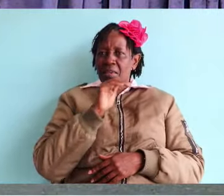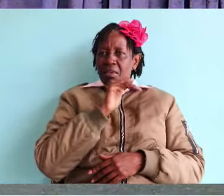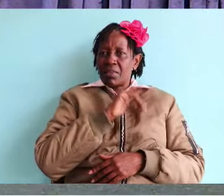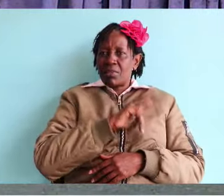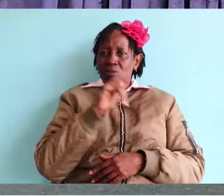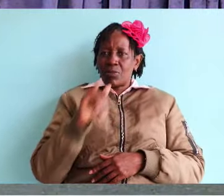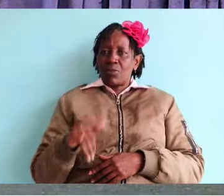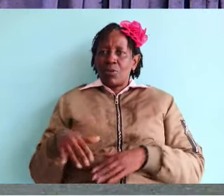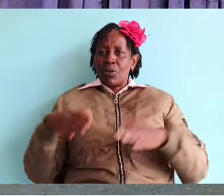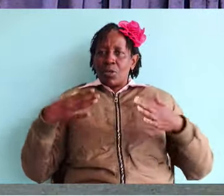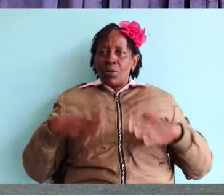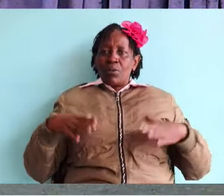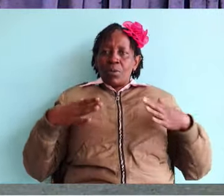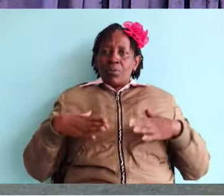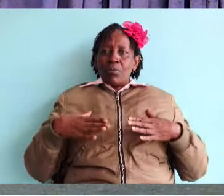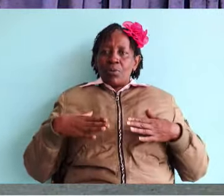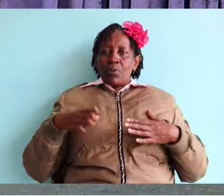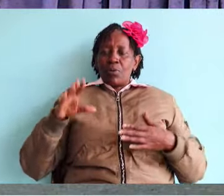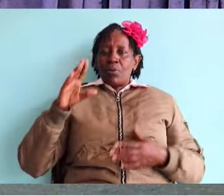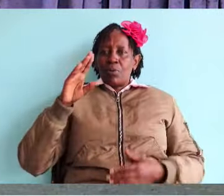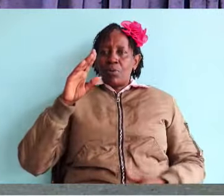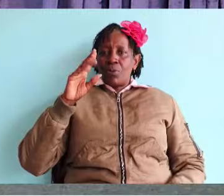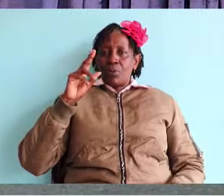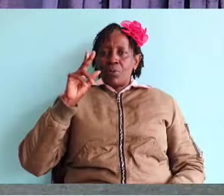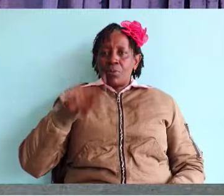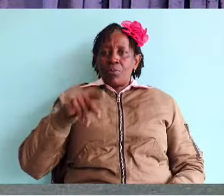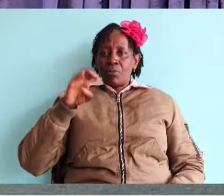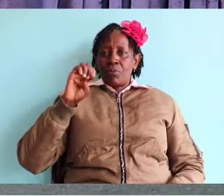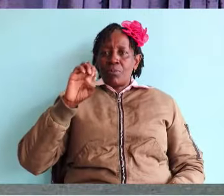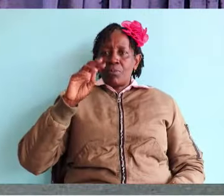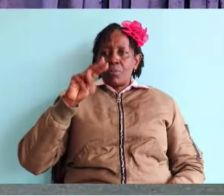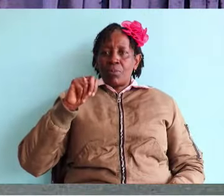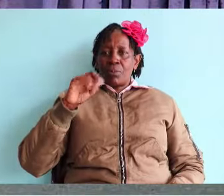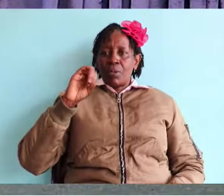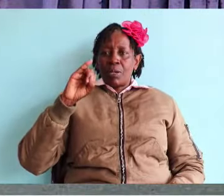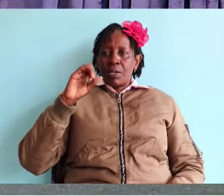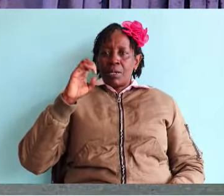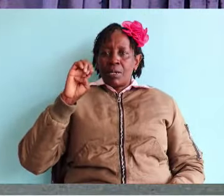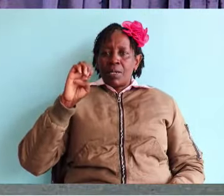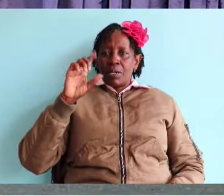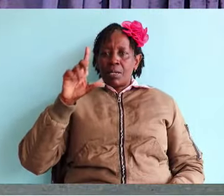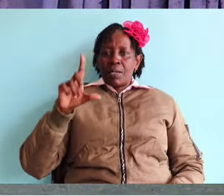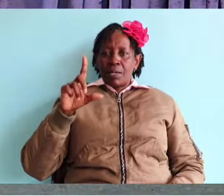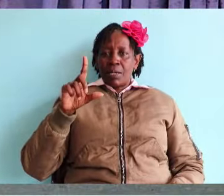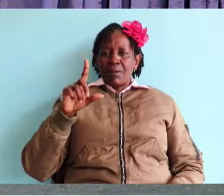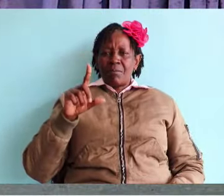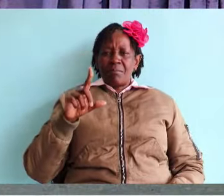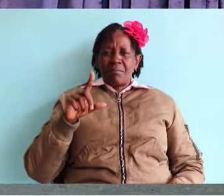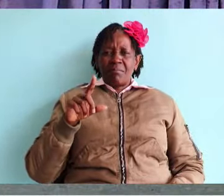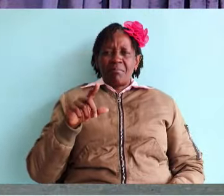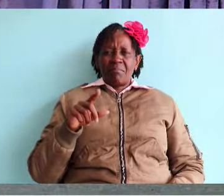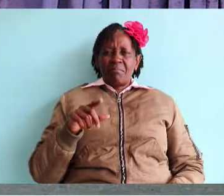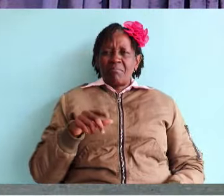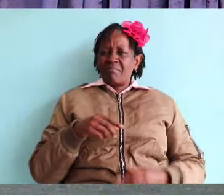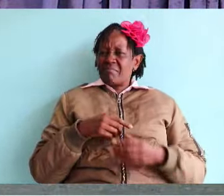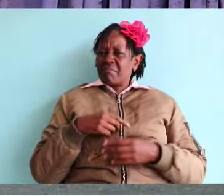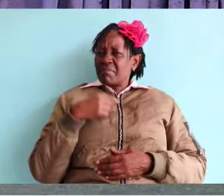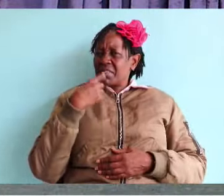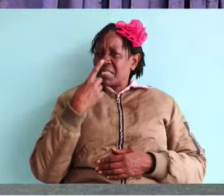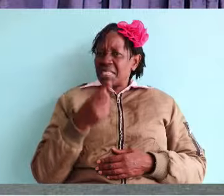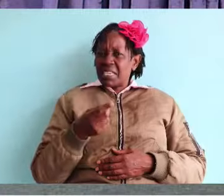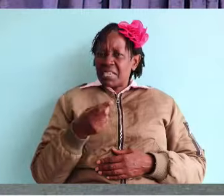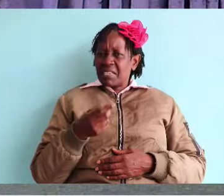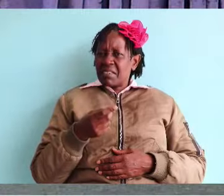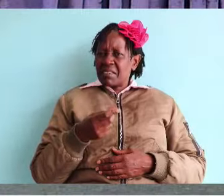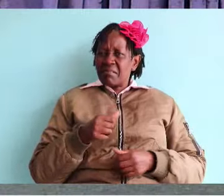Succoth and Peniel were actually discouraging him from continuing to complete this mission of God. And